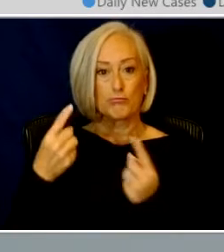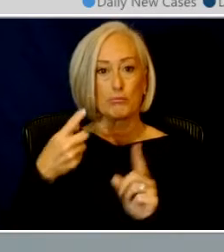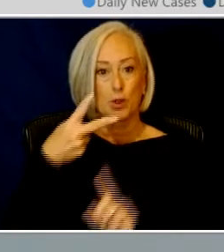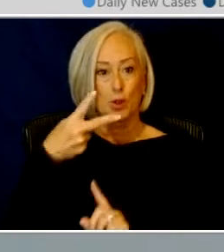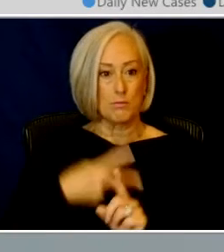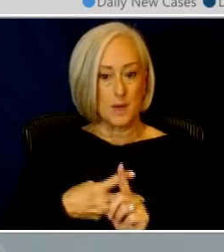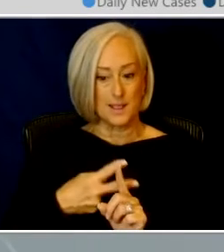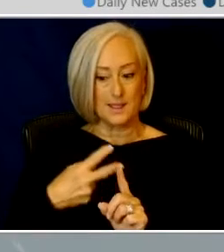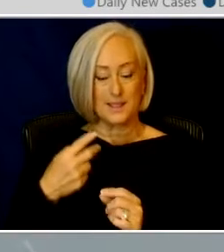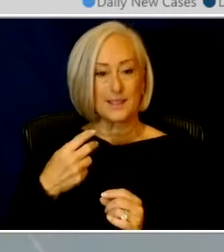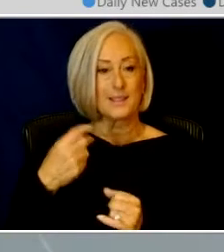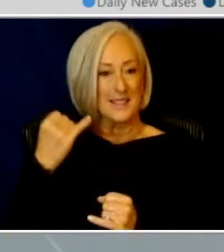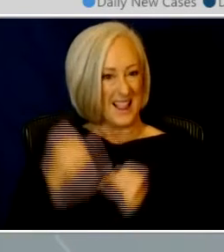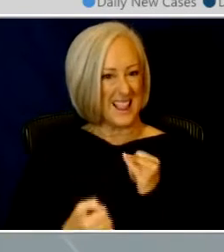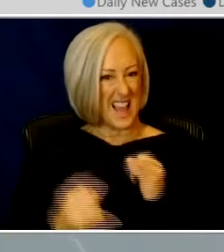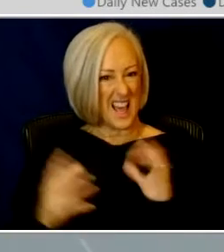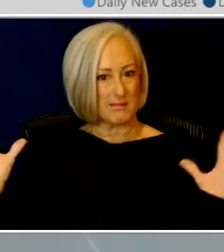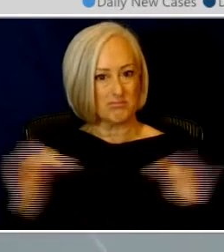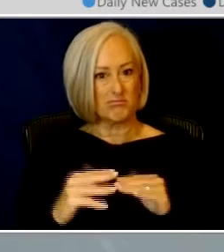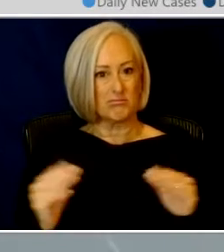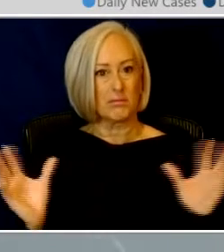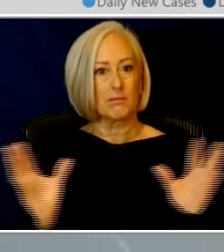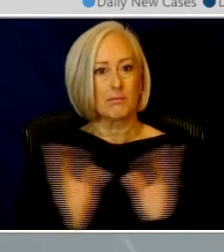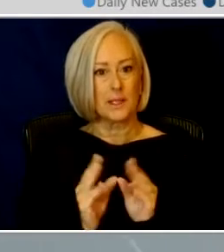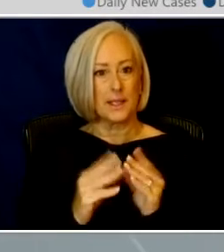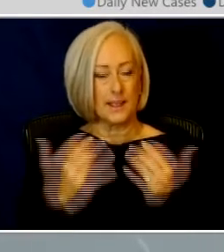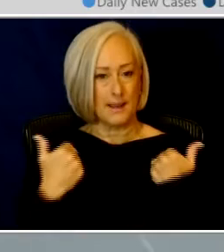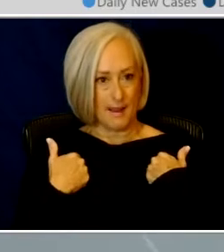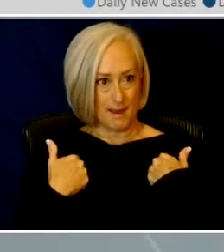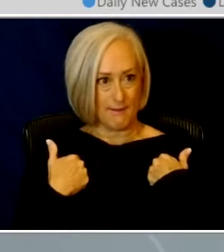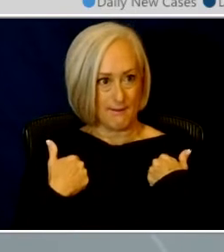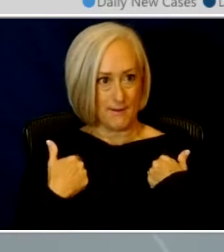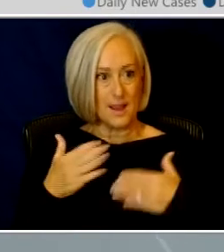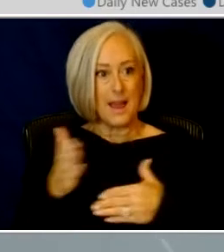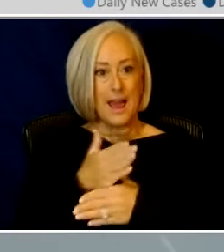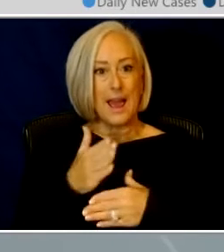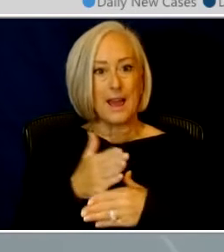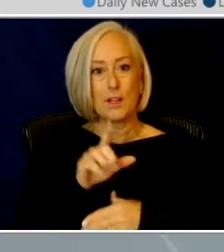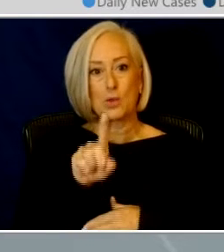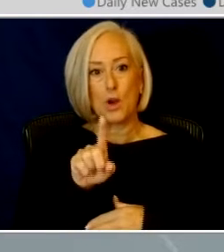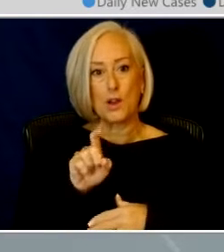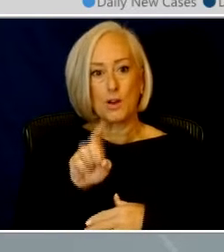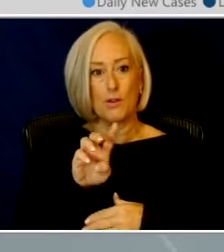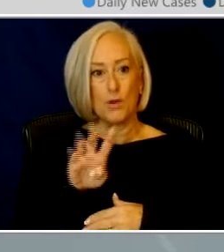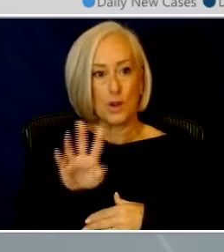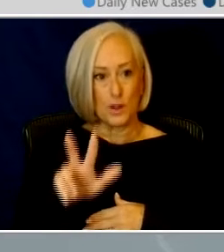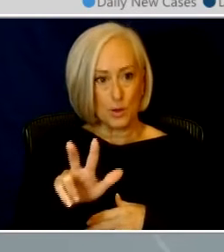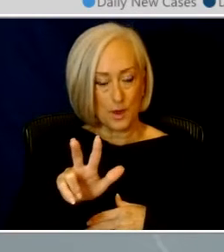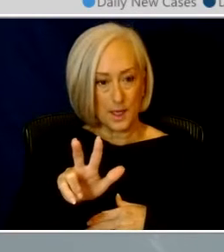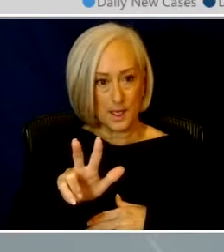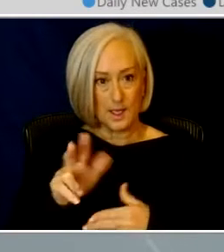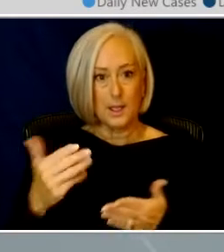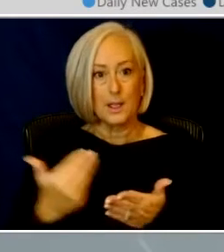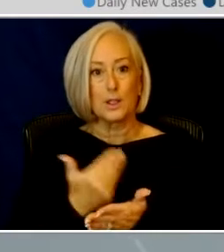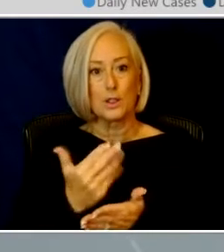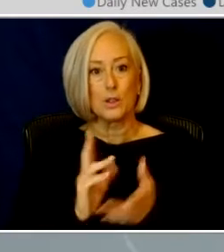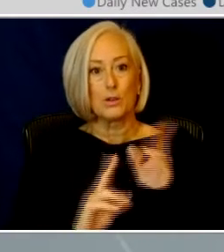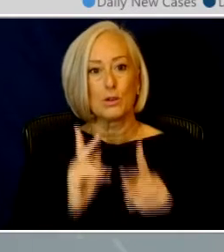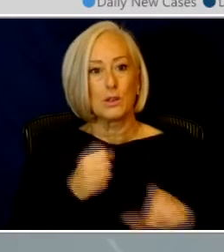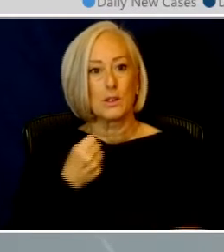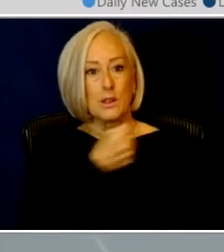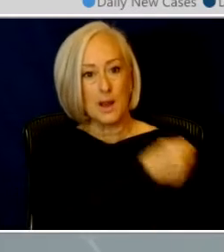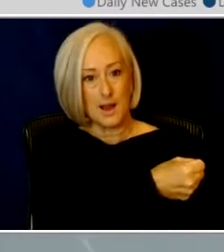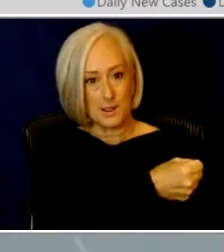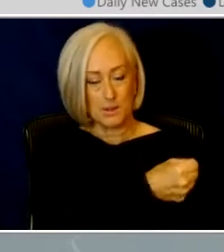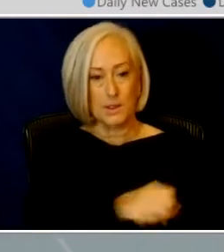report. The daily average for new cases, 143. The average daily new hospitalizations, 62. The average daily